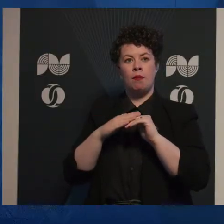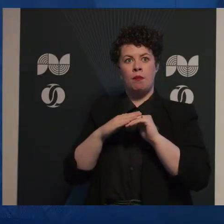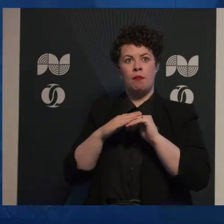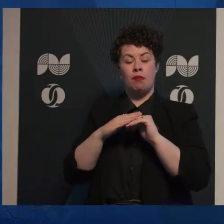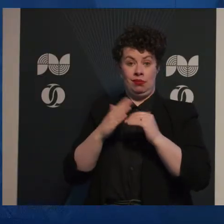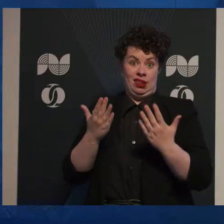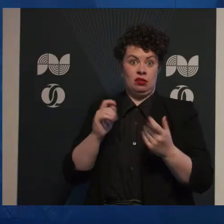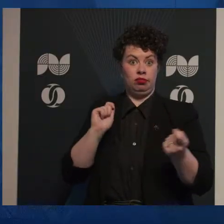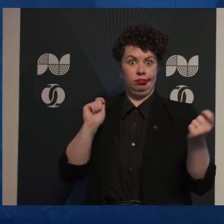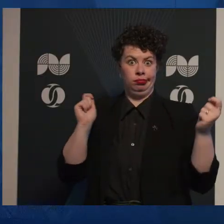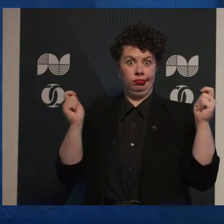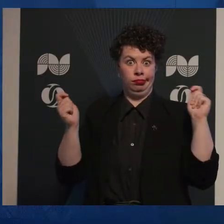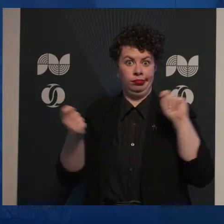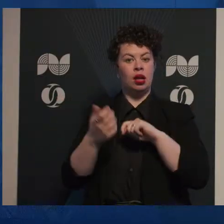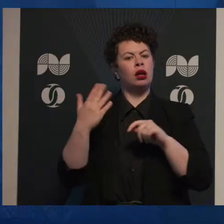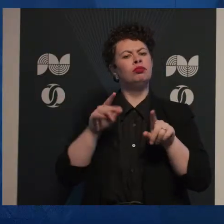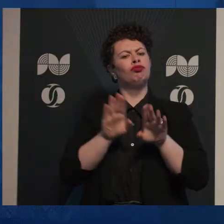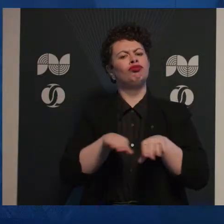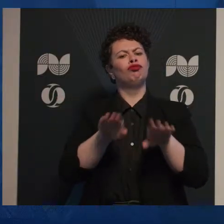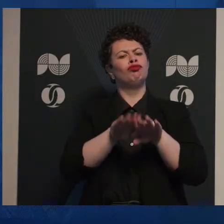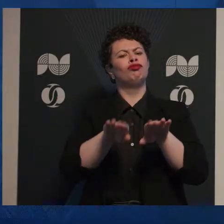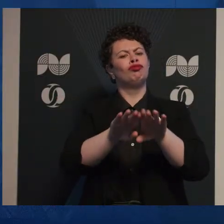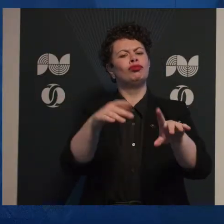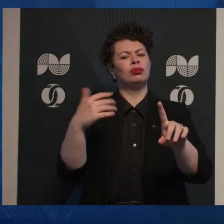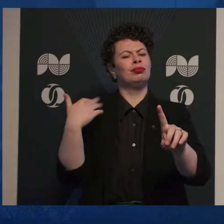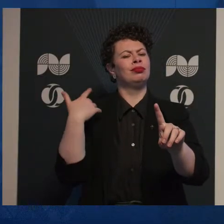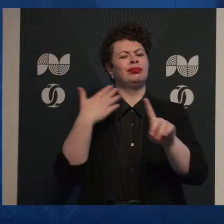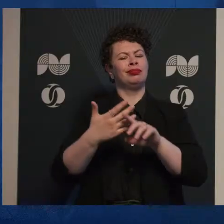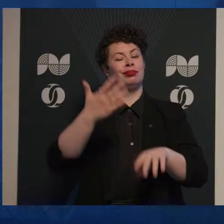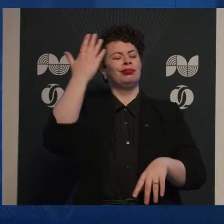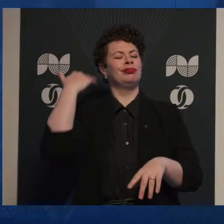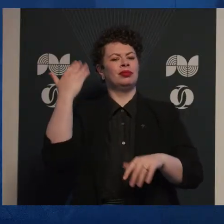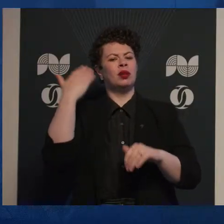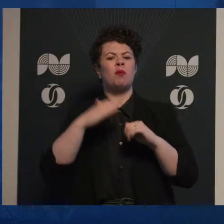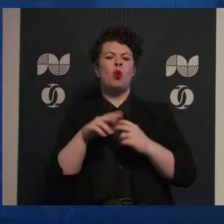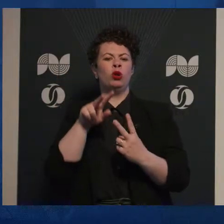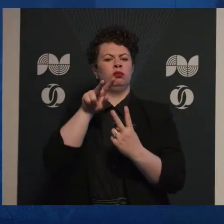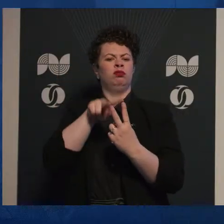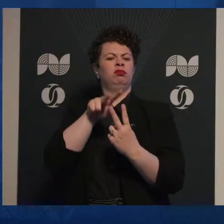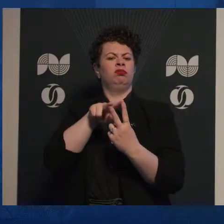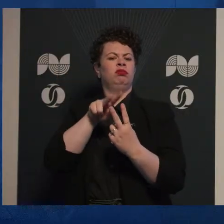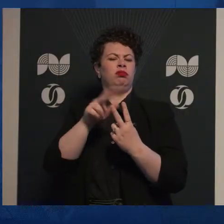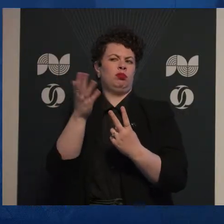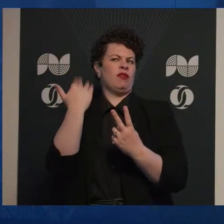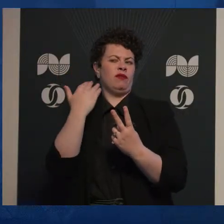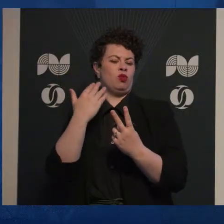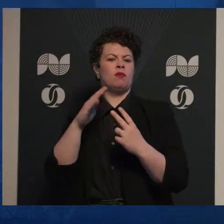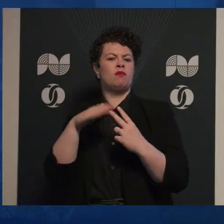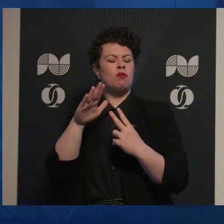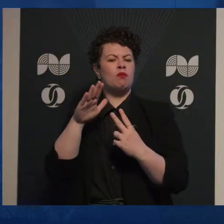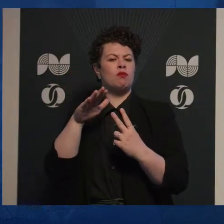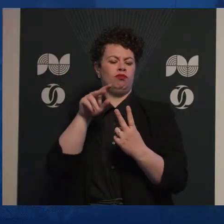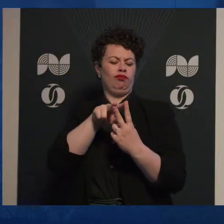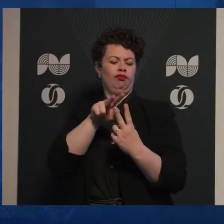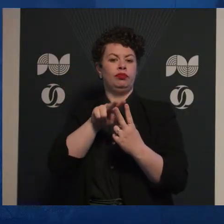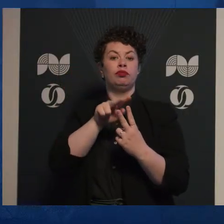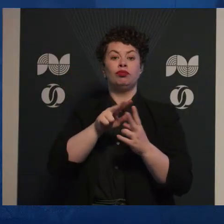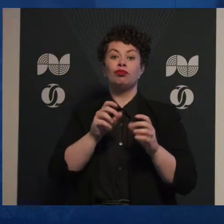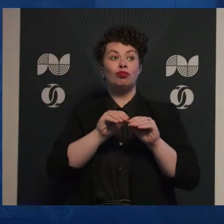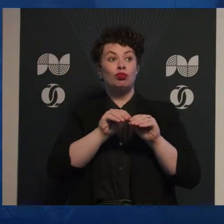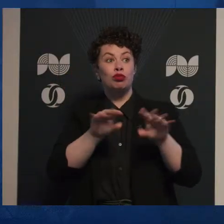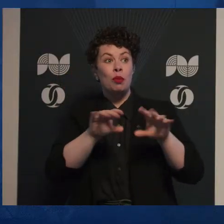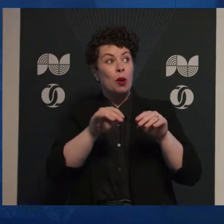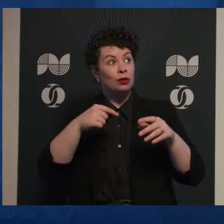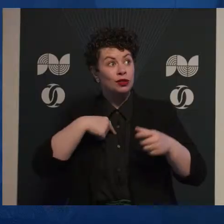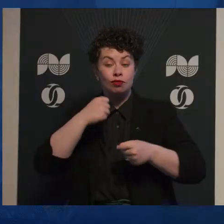change. We would classically have focused in the past, I would say, primarily on 2 pillars. First, the notion of promote,